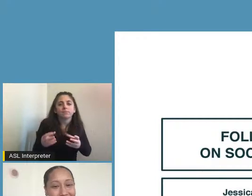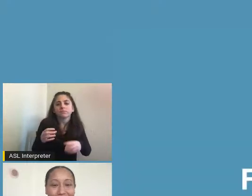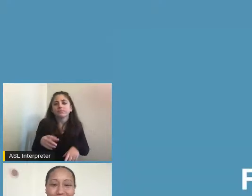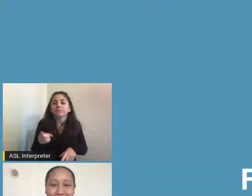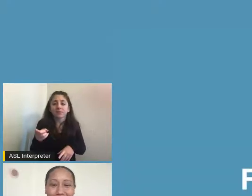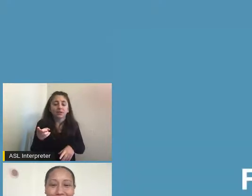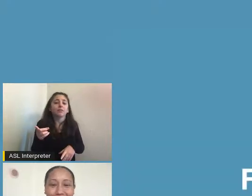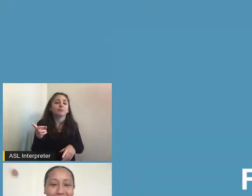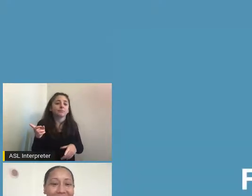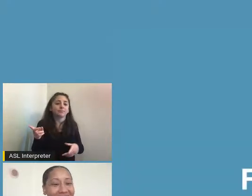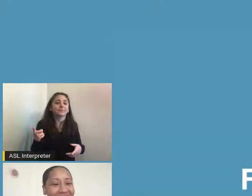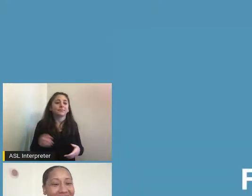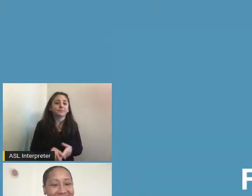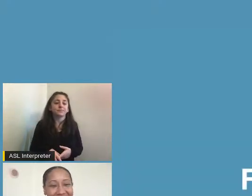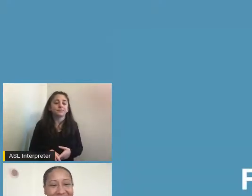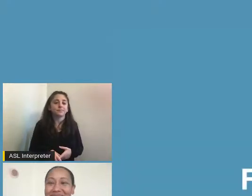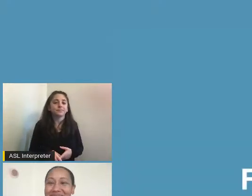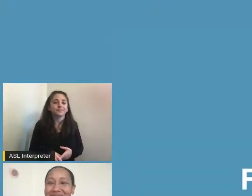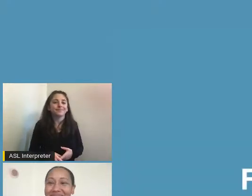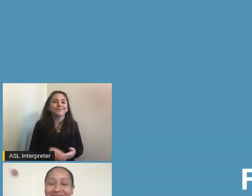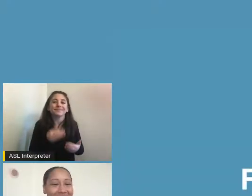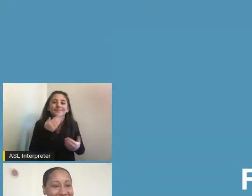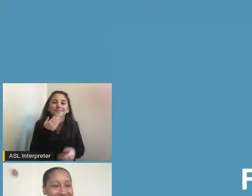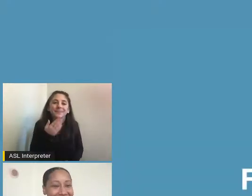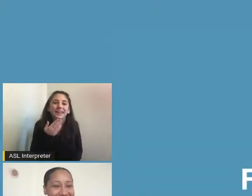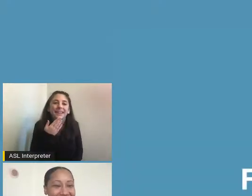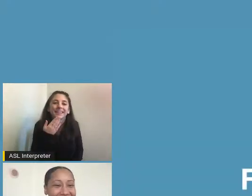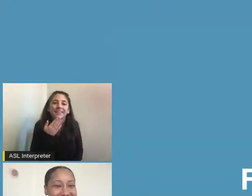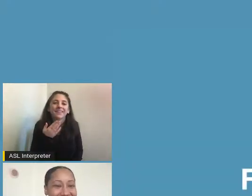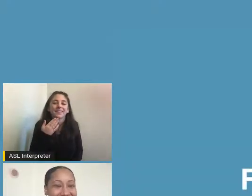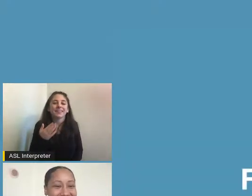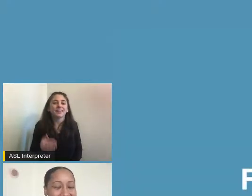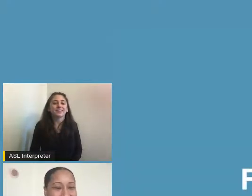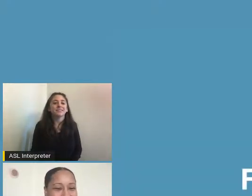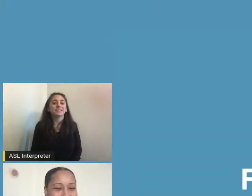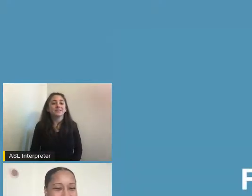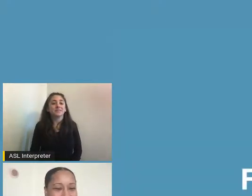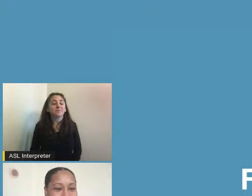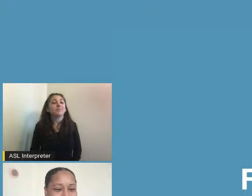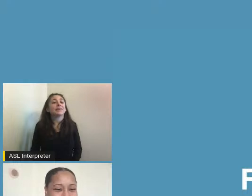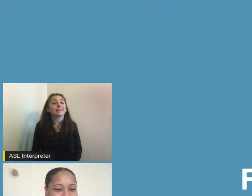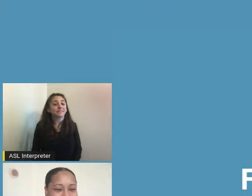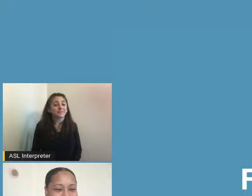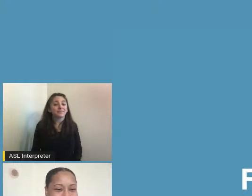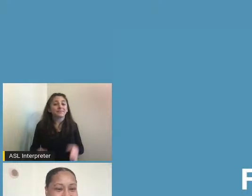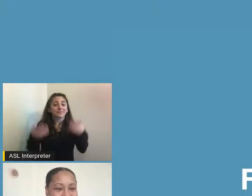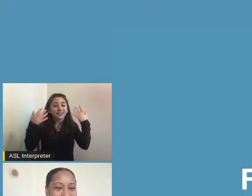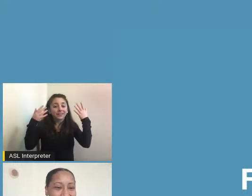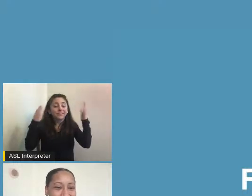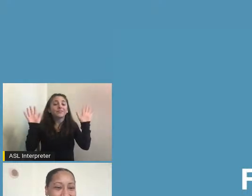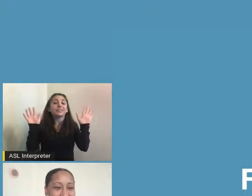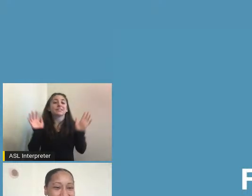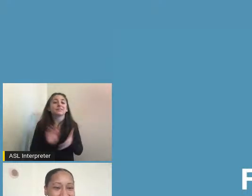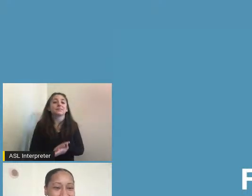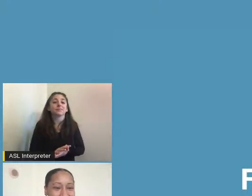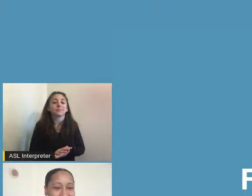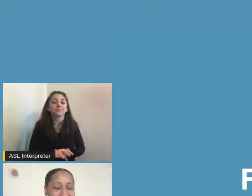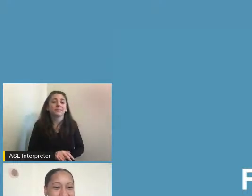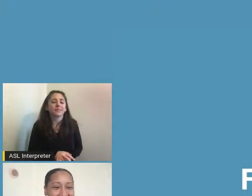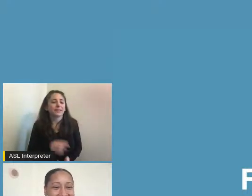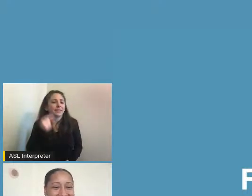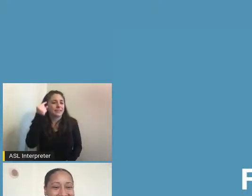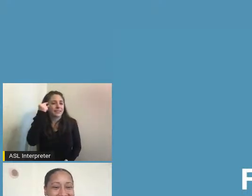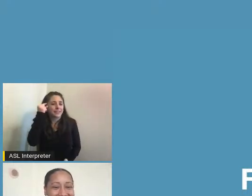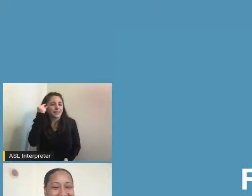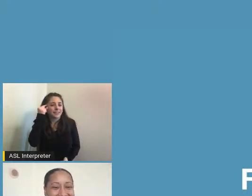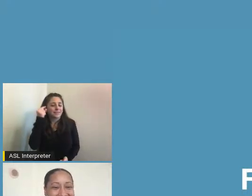underscore. And thank you. That is the conclusion of my presentation, and I think we have a bit of time for